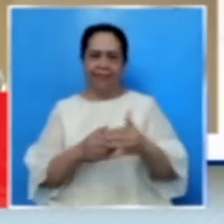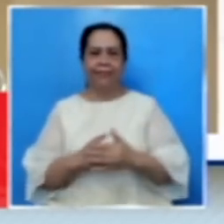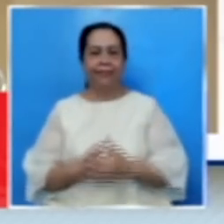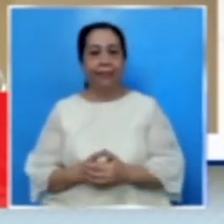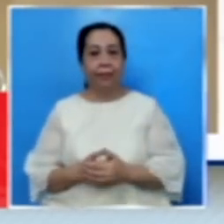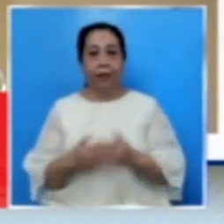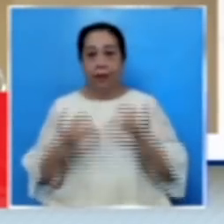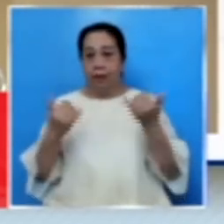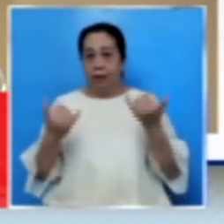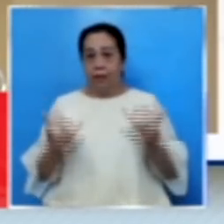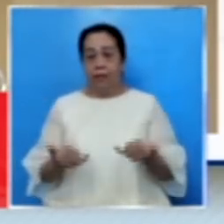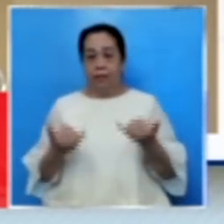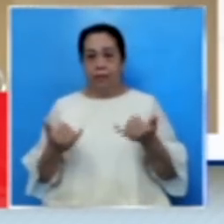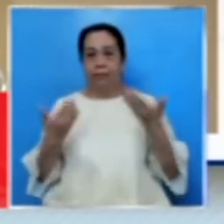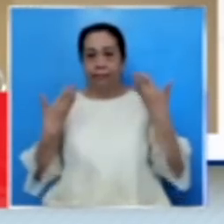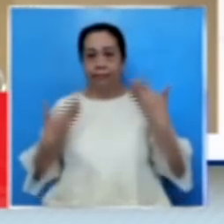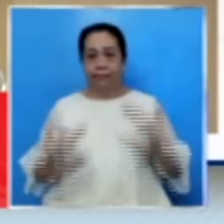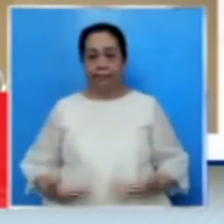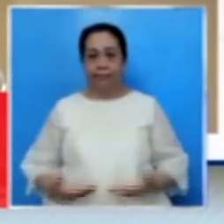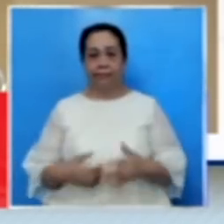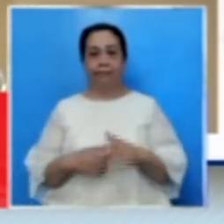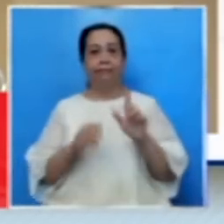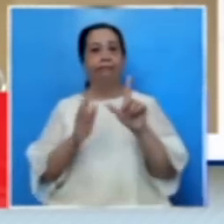now I am a lawyer.